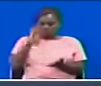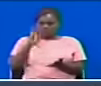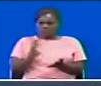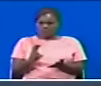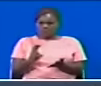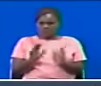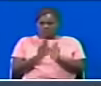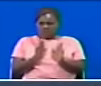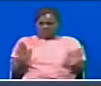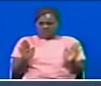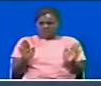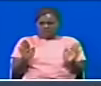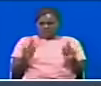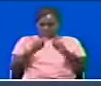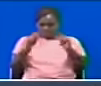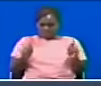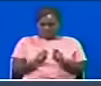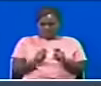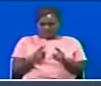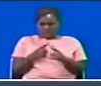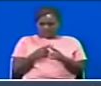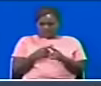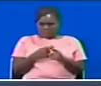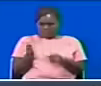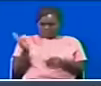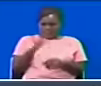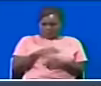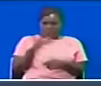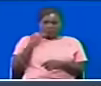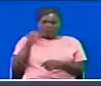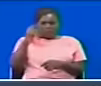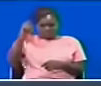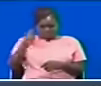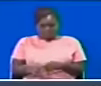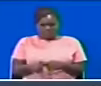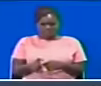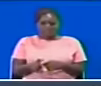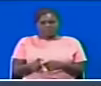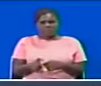an ethnic, all of them will go back to their backyards, and they have to.